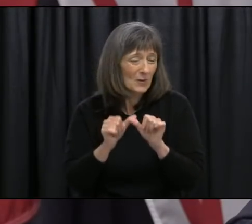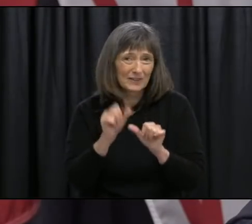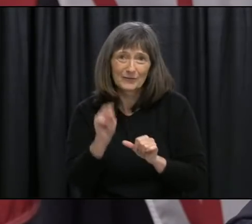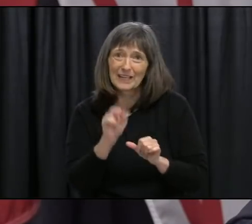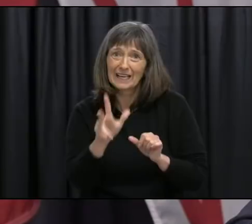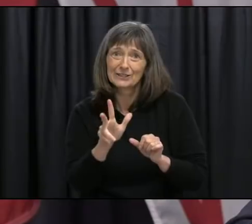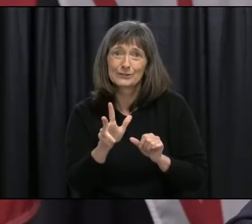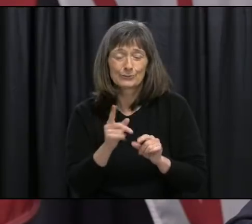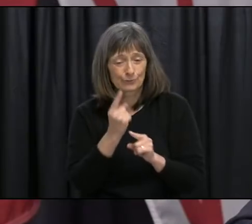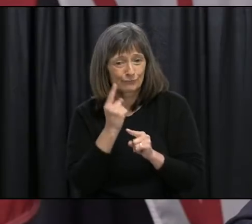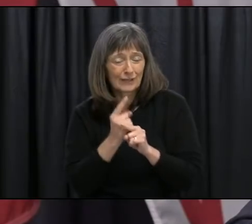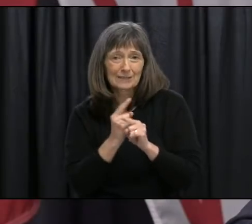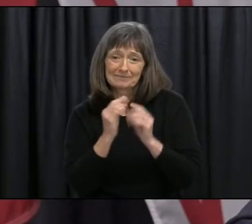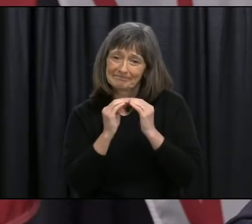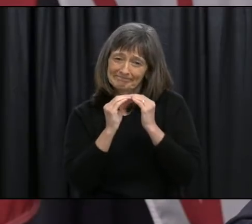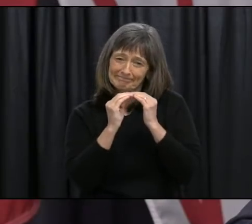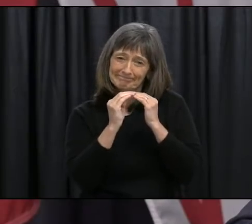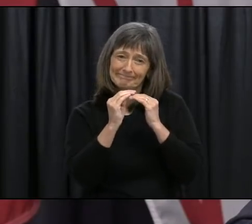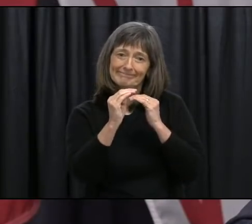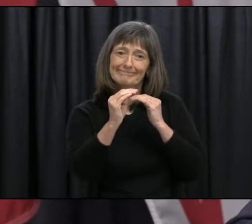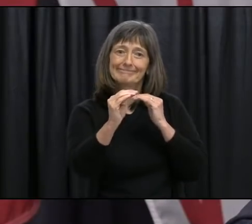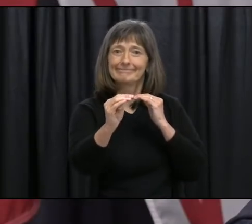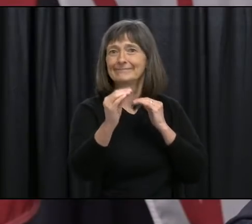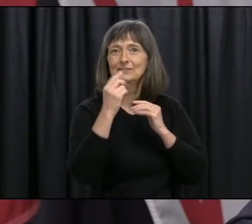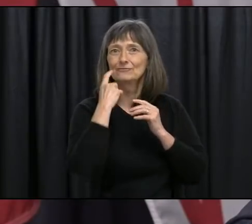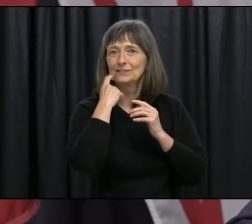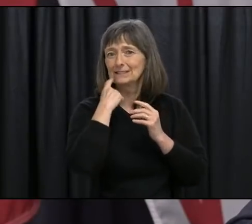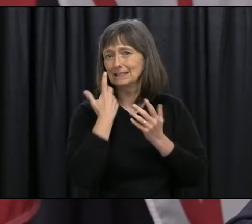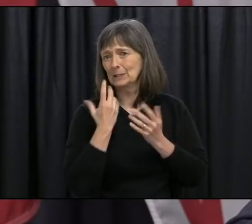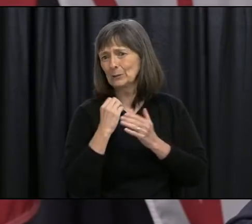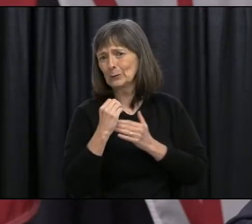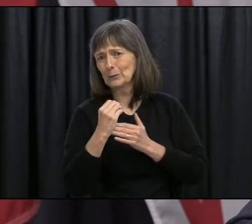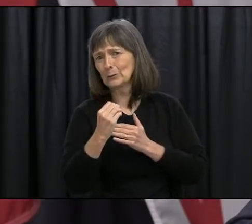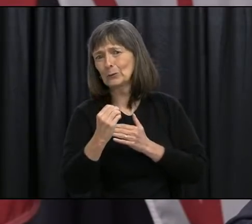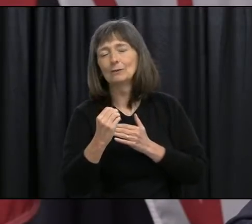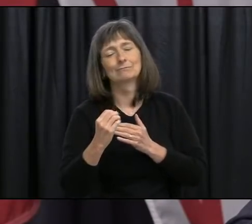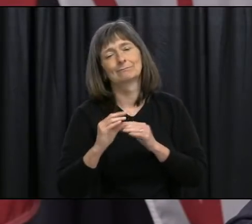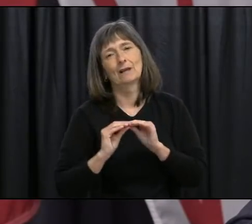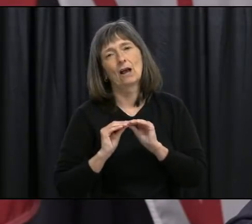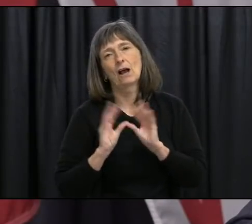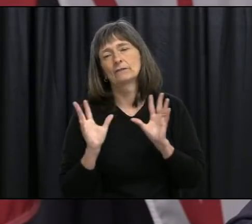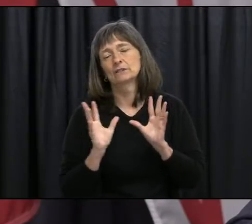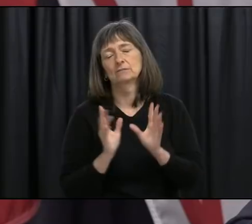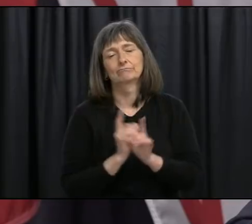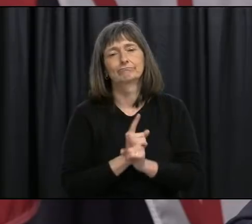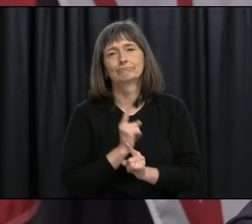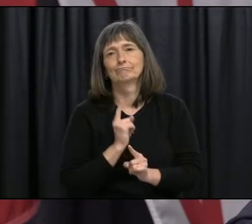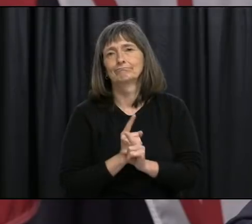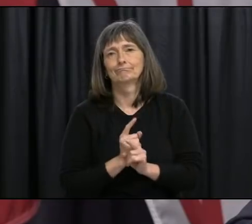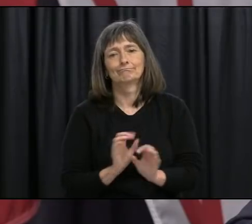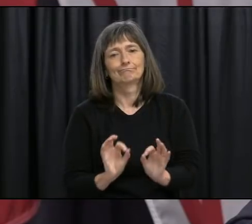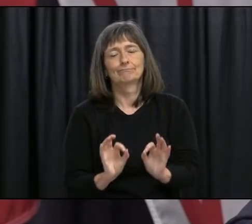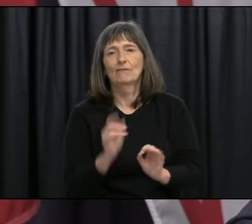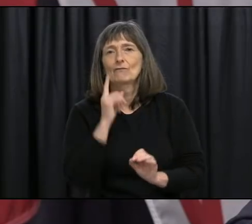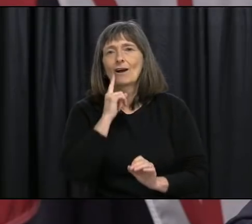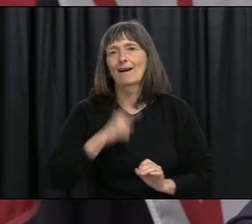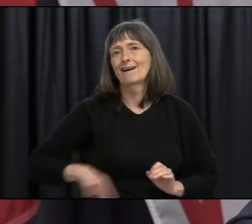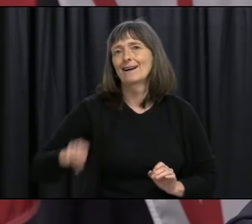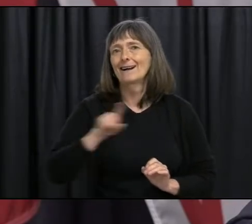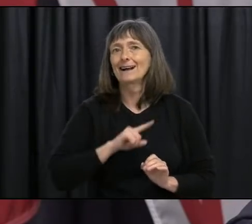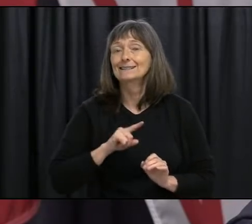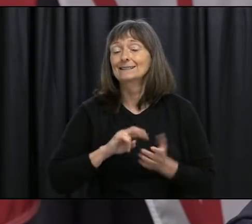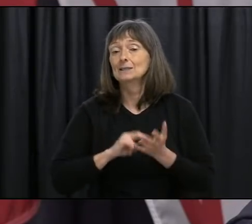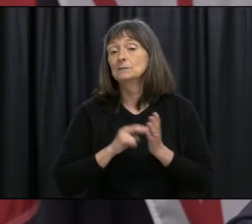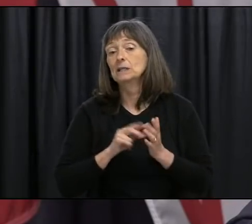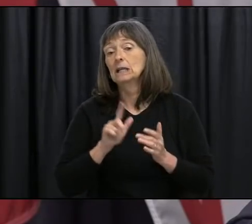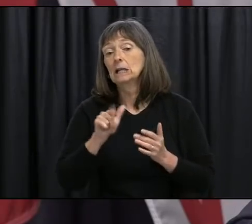in the right direction. If our recent results are any indication, we're getting in a better position so that we can make